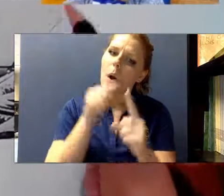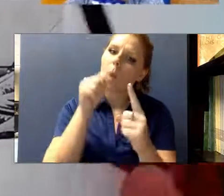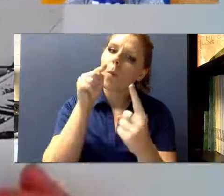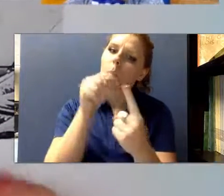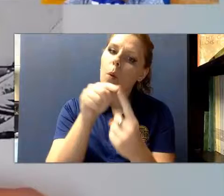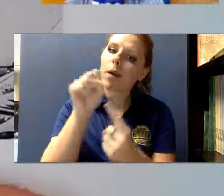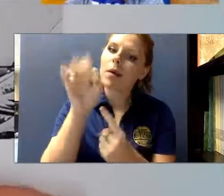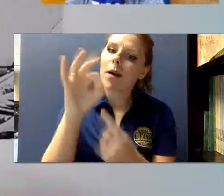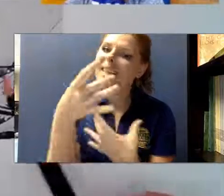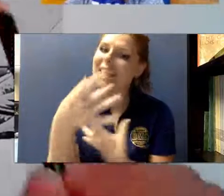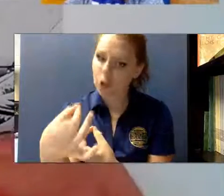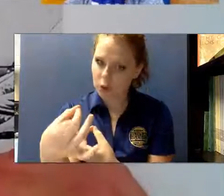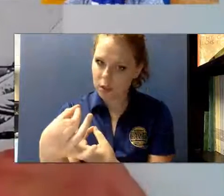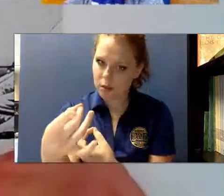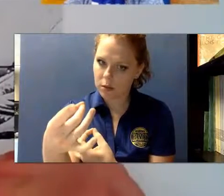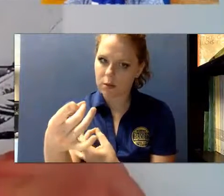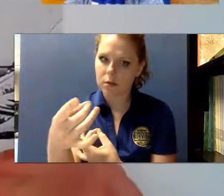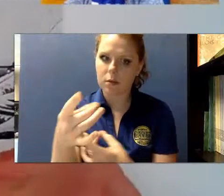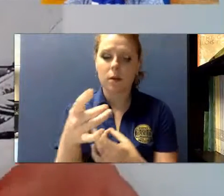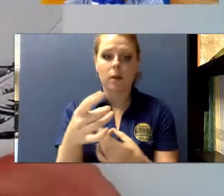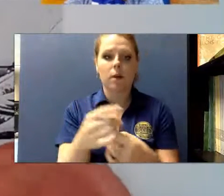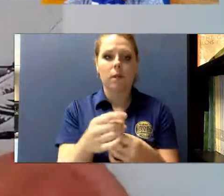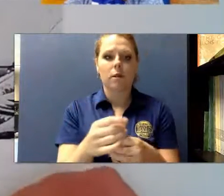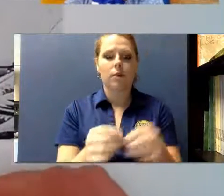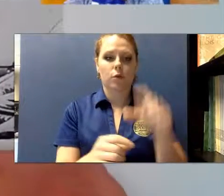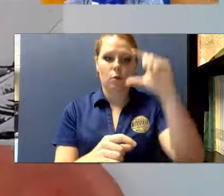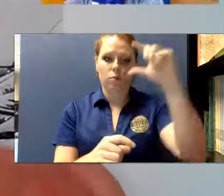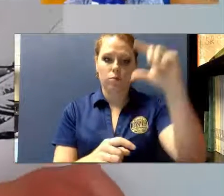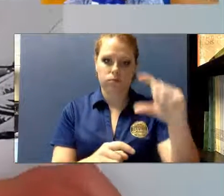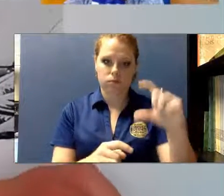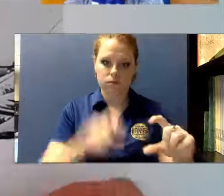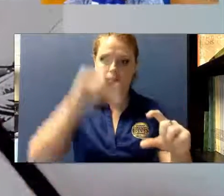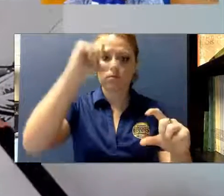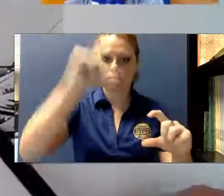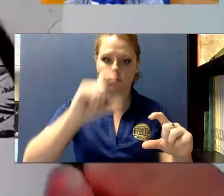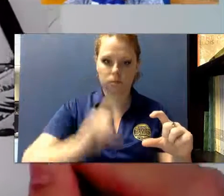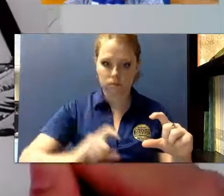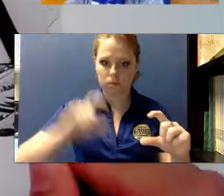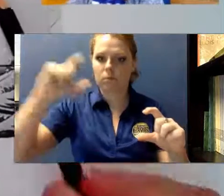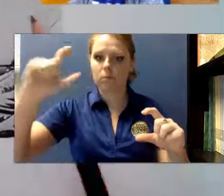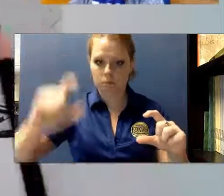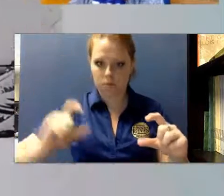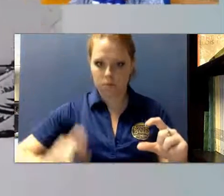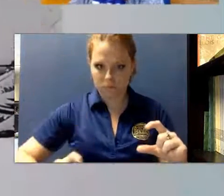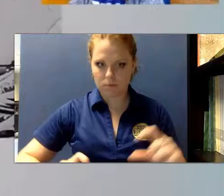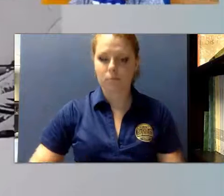interest. So once I've split this into thirds, 2 different ways, this way and this